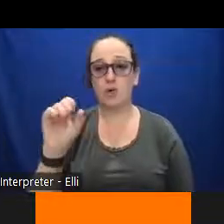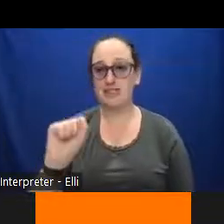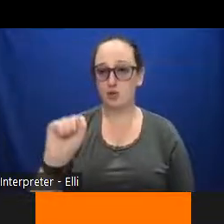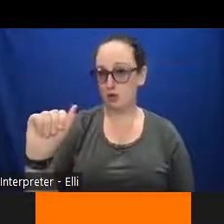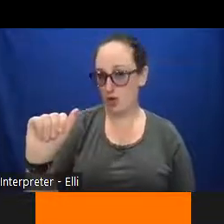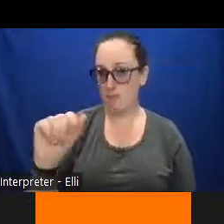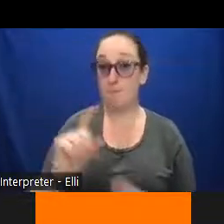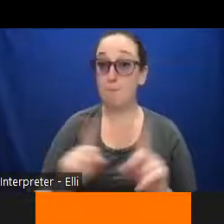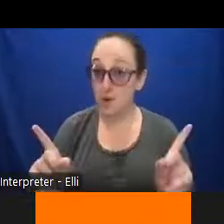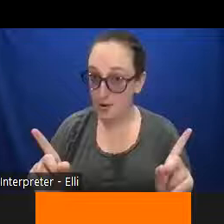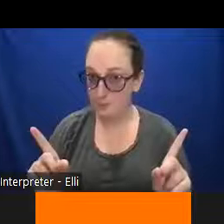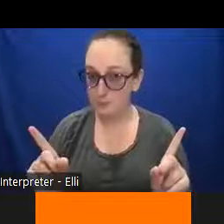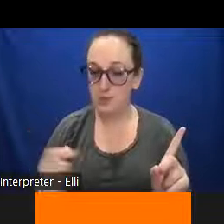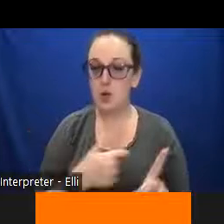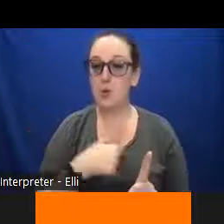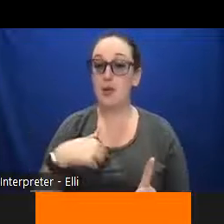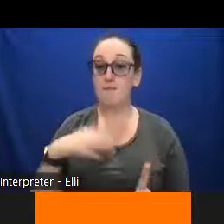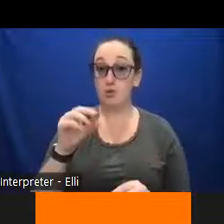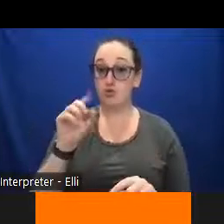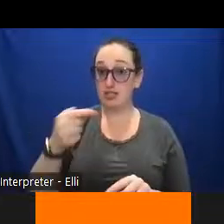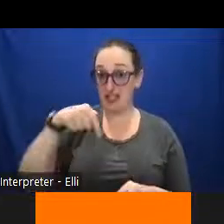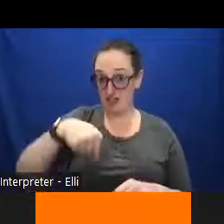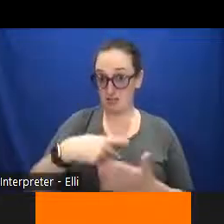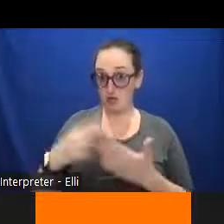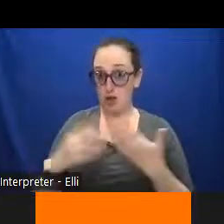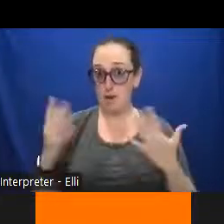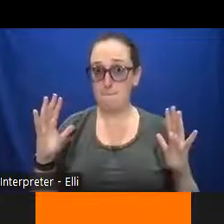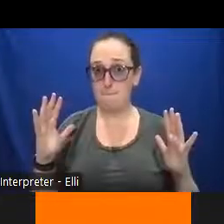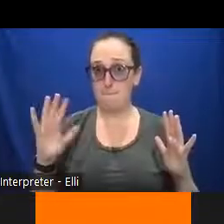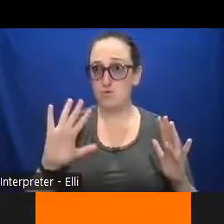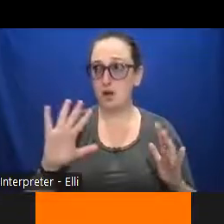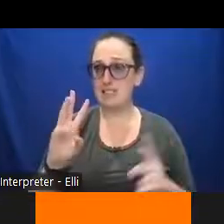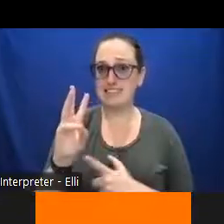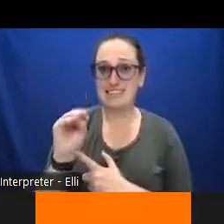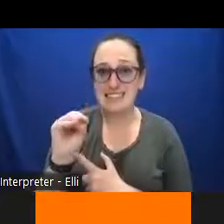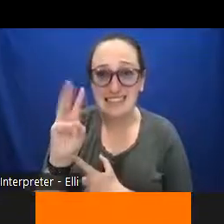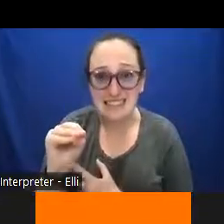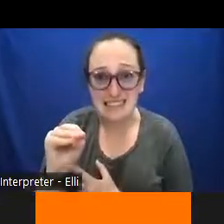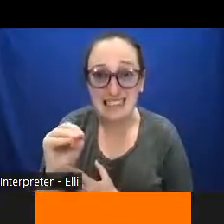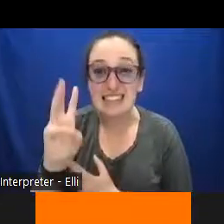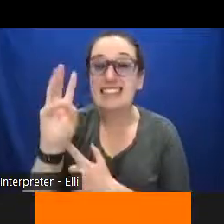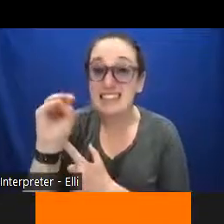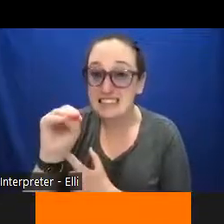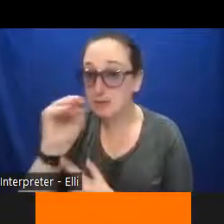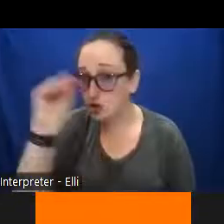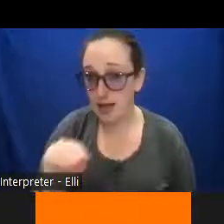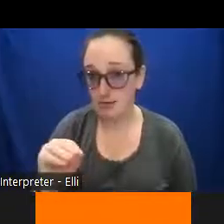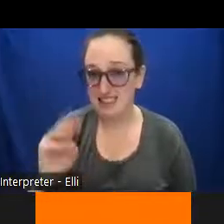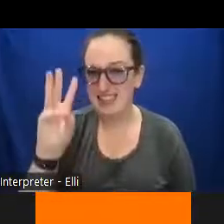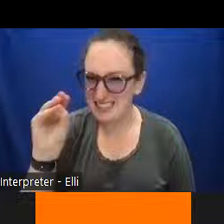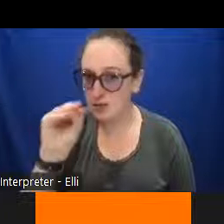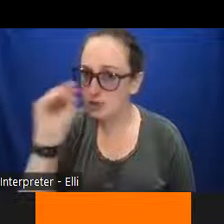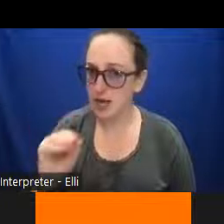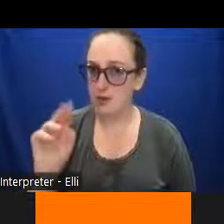our program alone that around 60% of people who are presenting with an